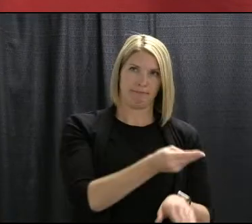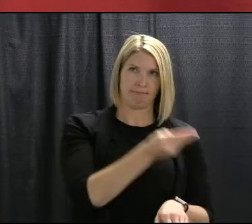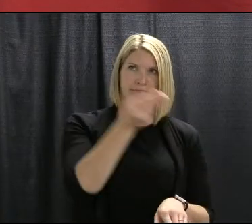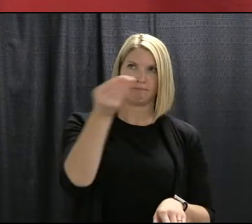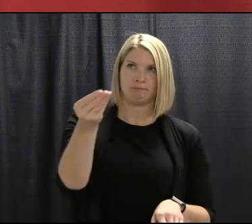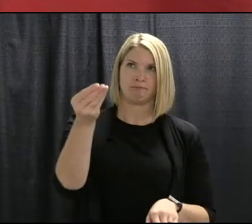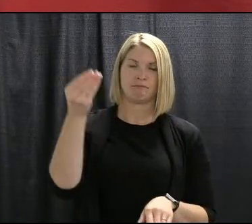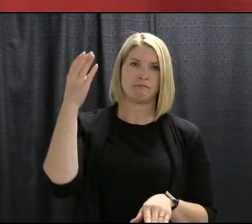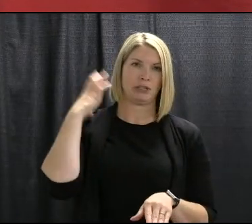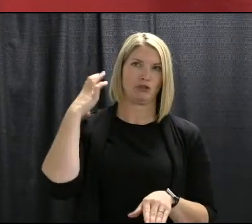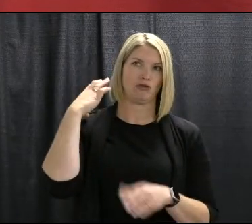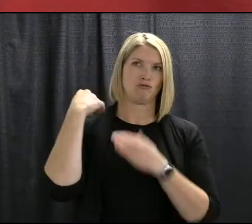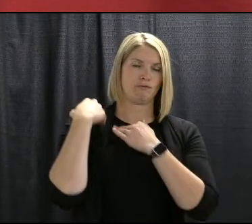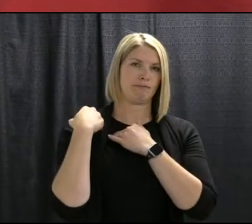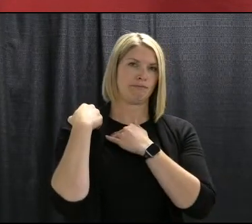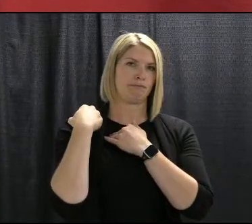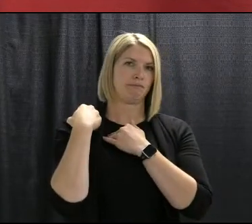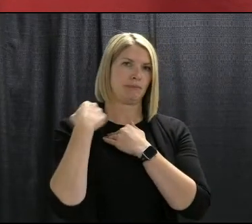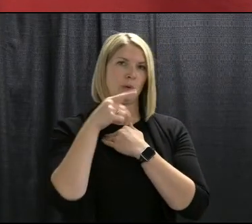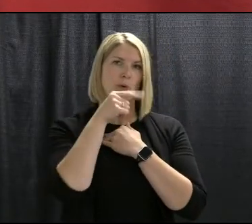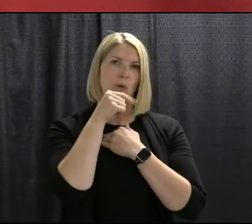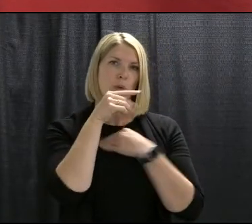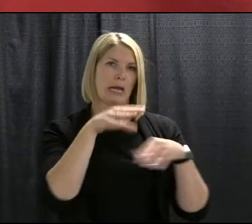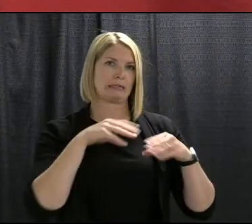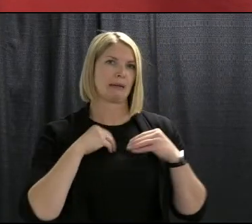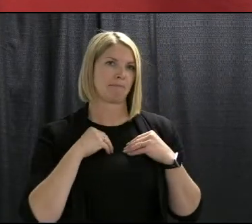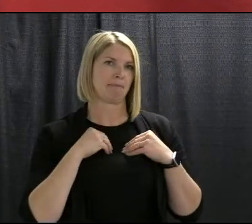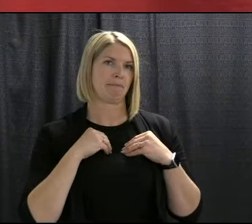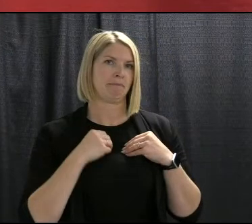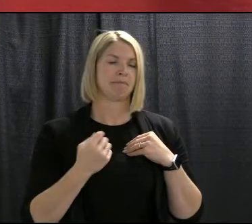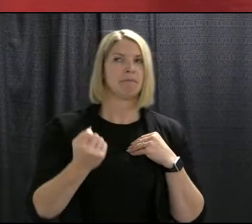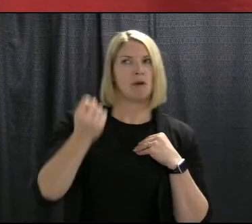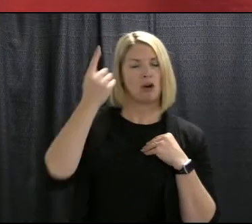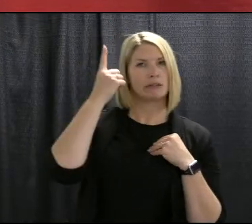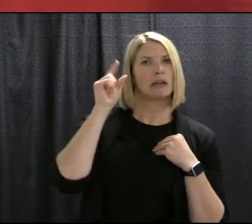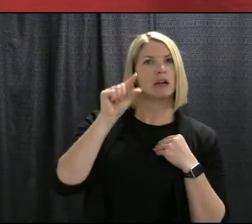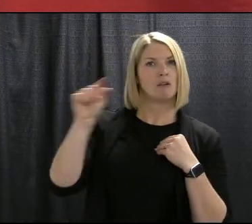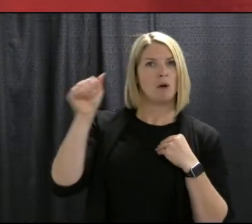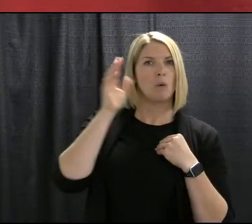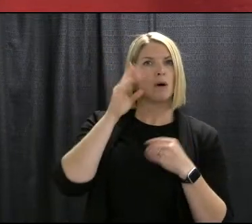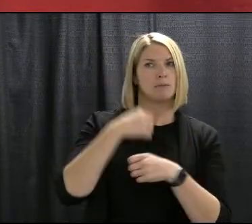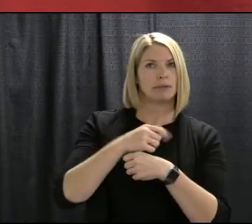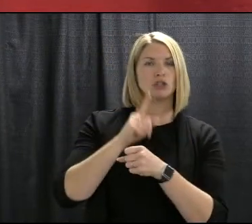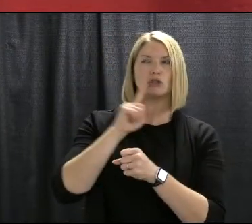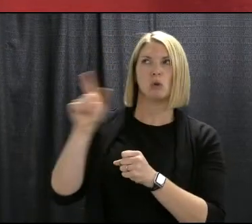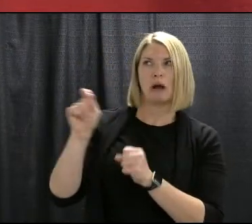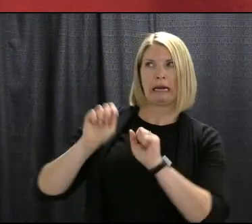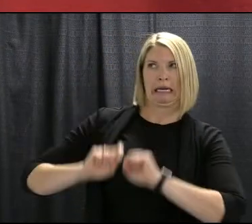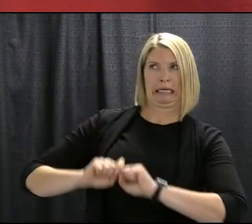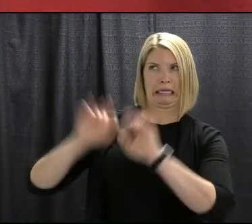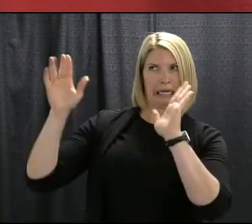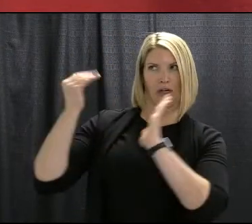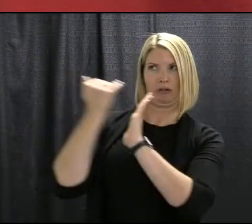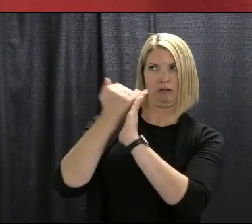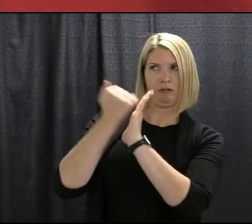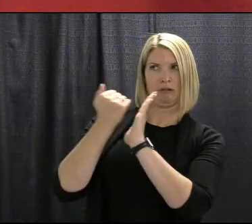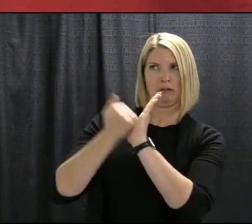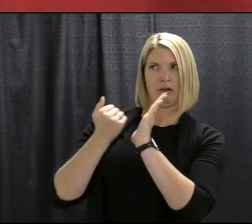that the provincial government will consult with the businesses prior to the implementation of pay transparency, as this is a